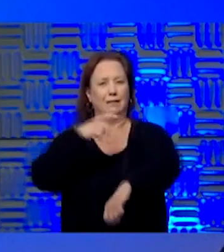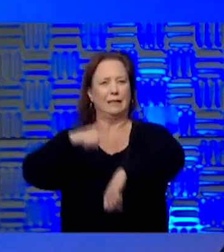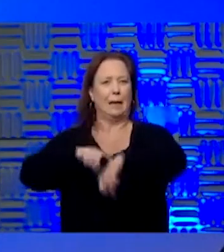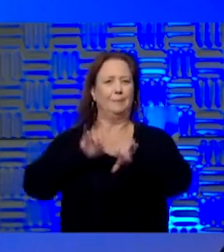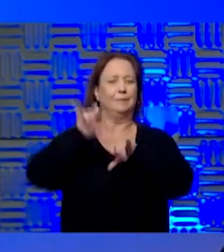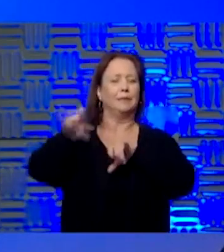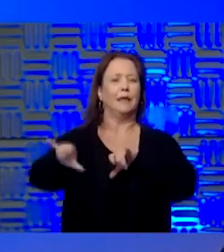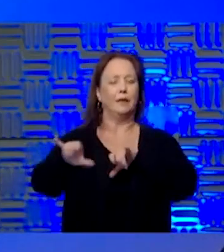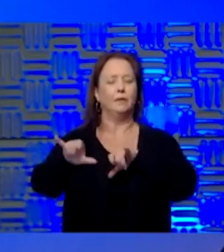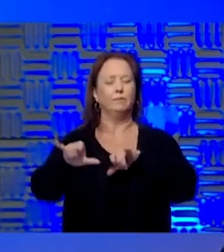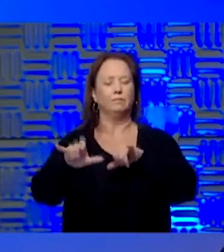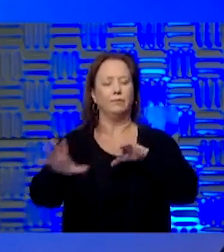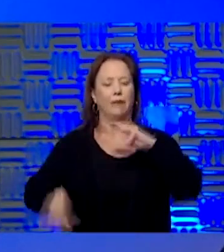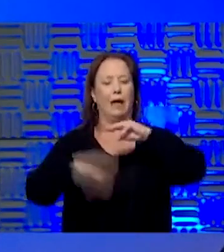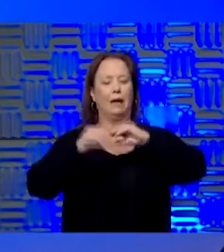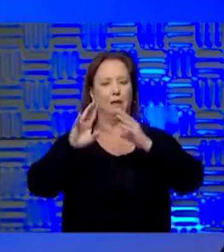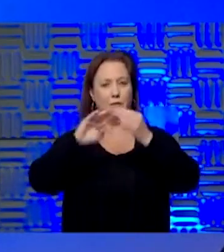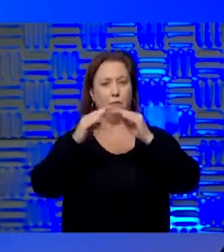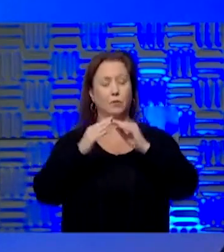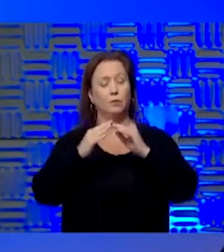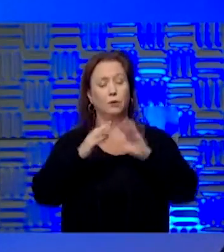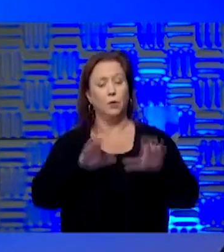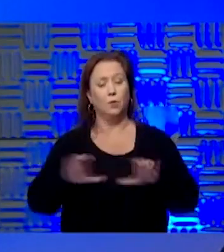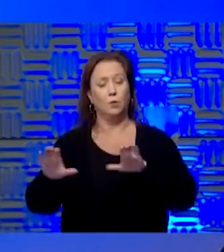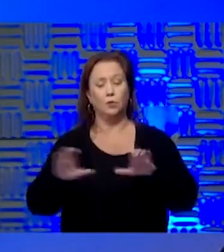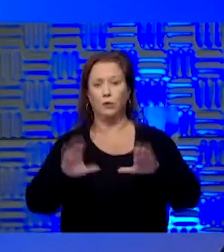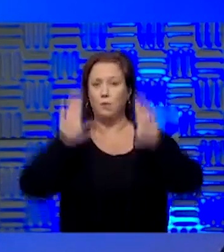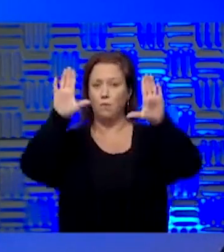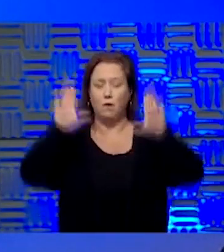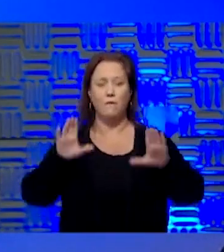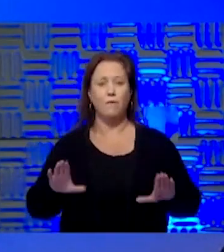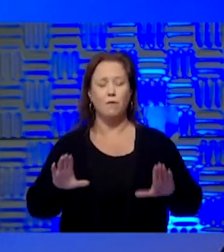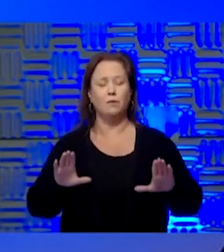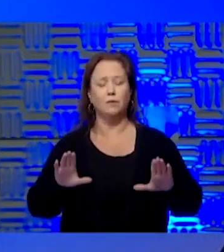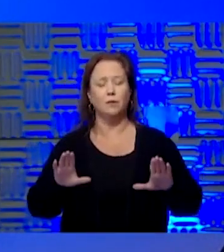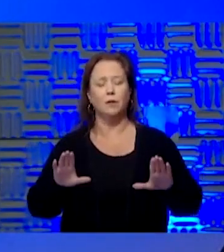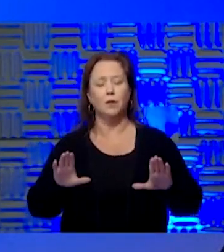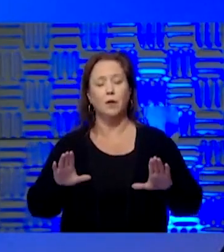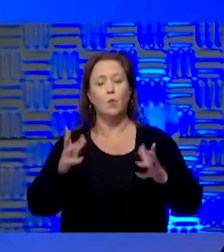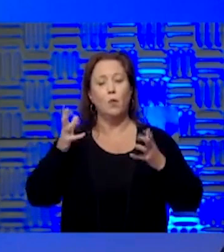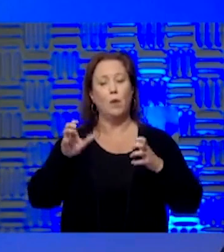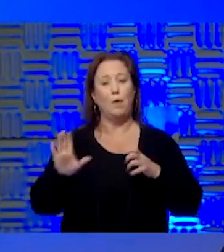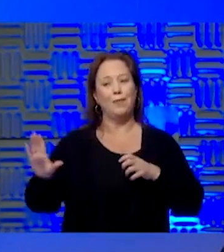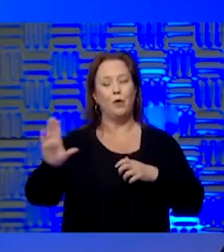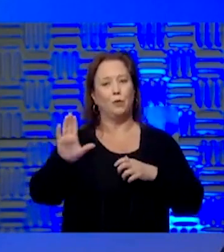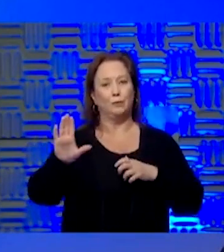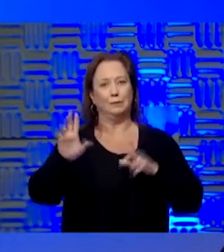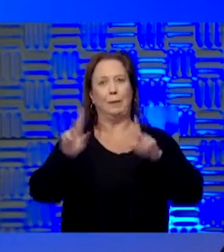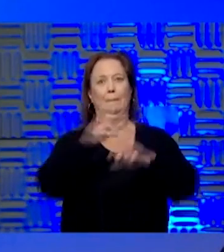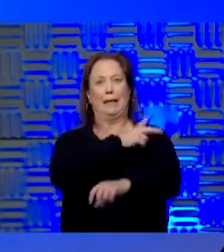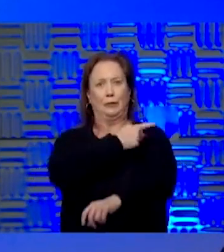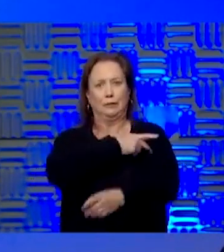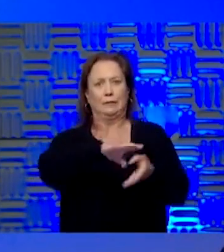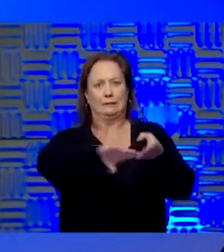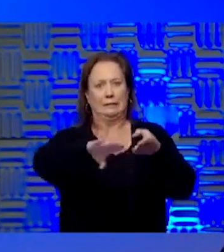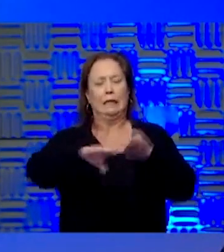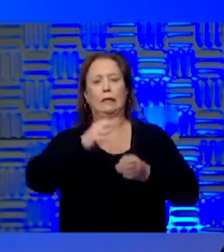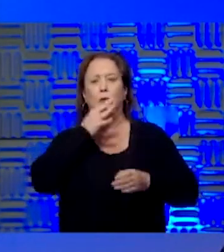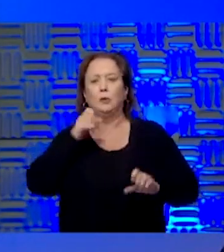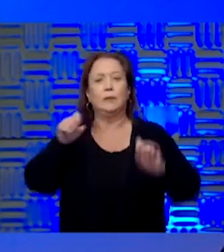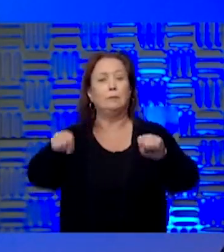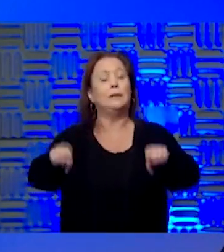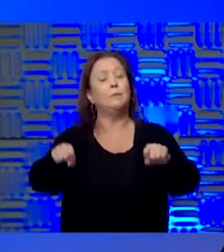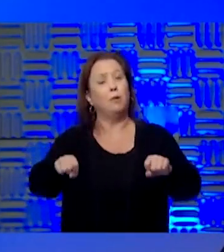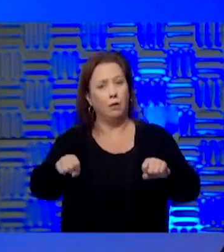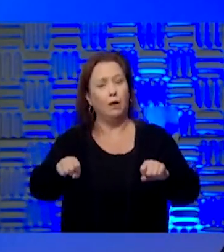numbers. So I think we're doing very well. We want to get those patients discharged as soon as we can. But as you said,